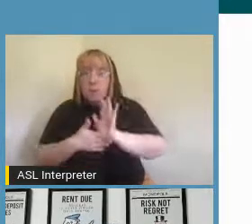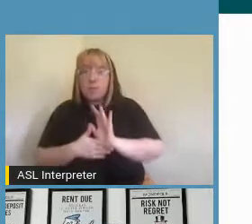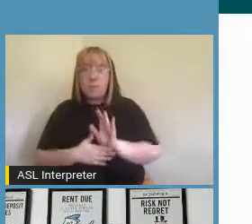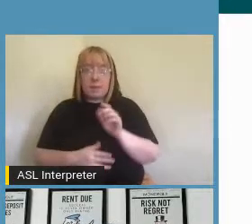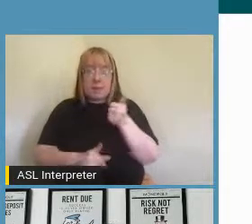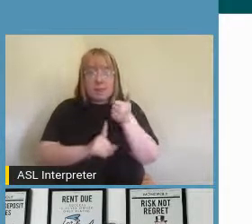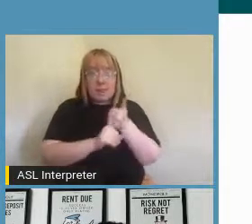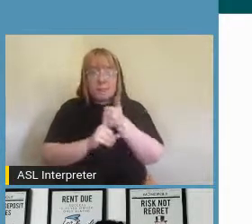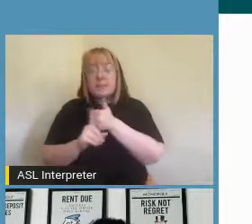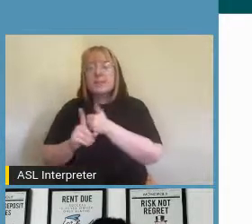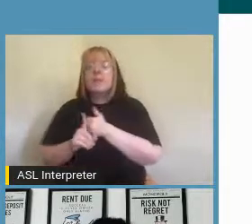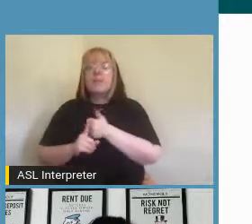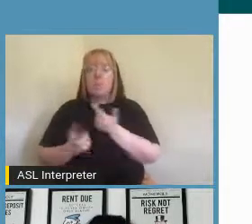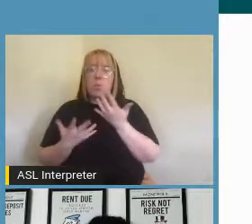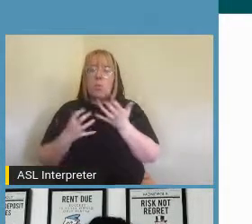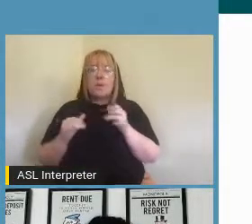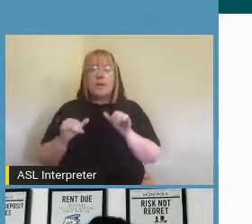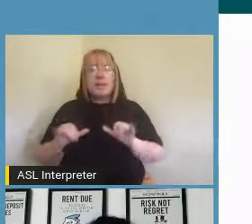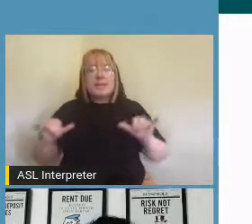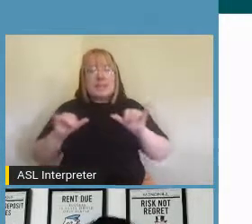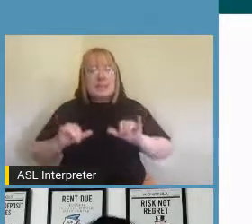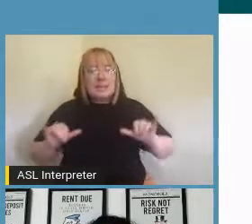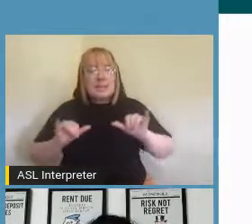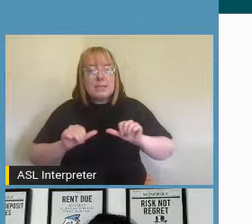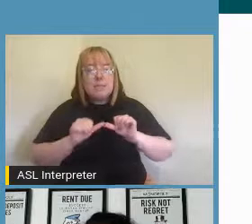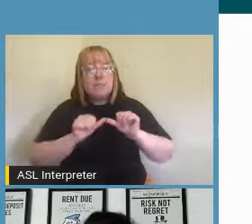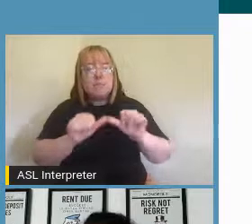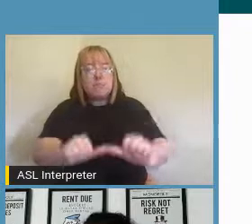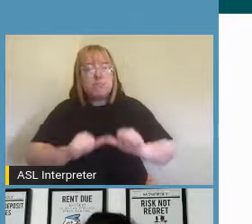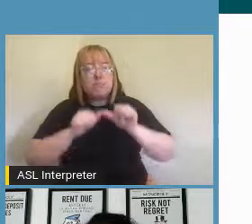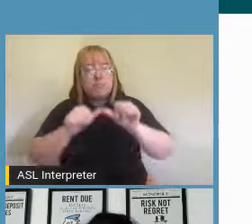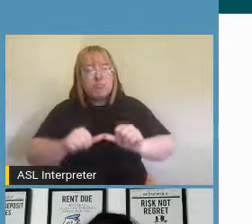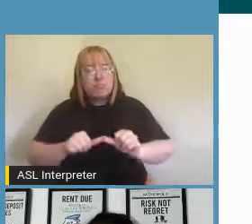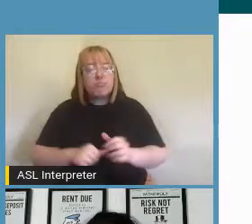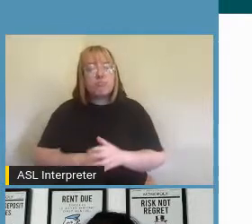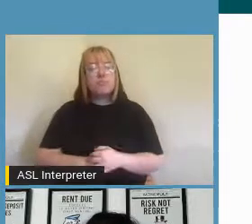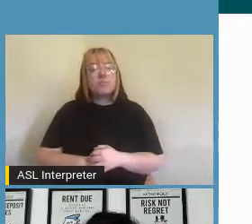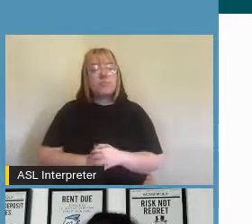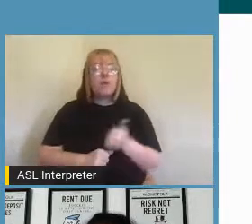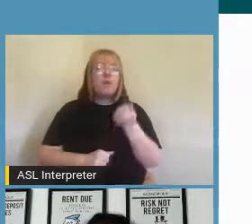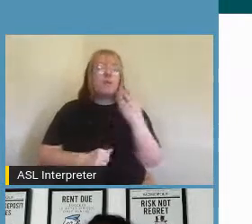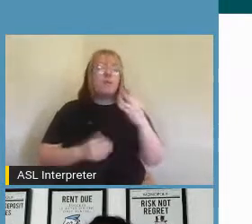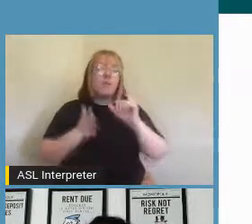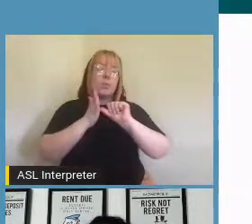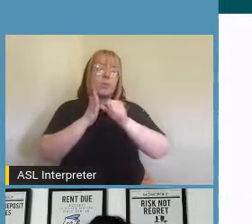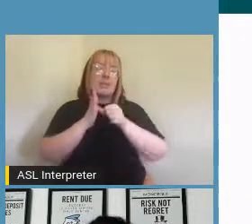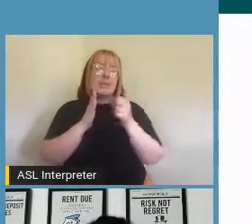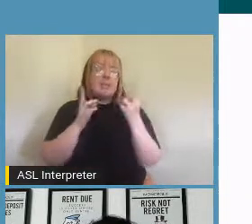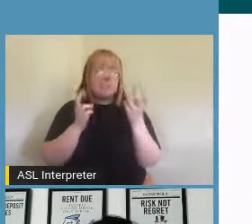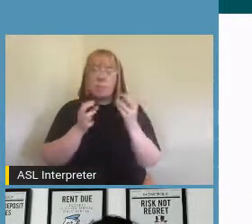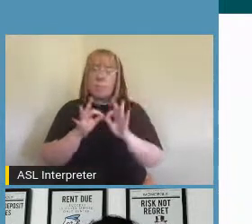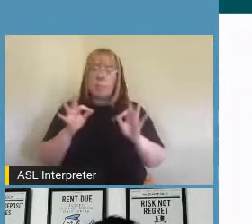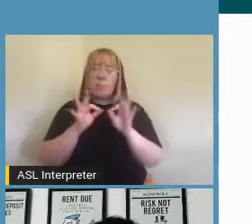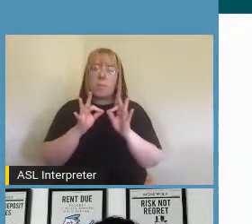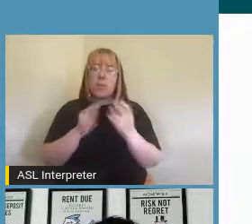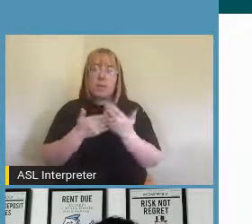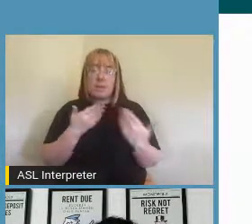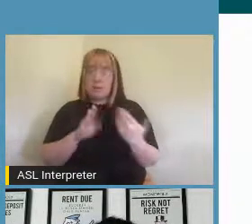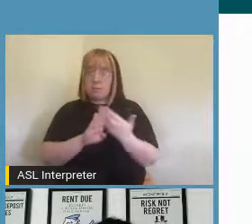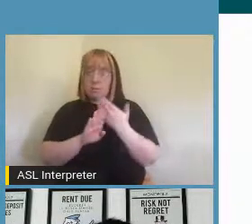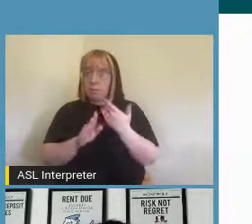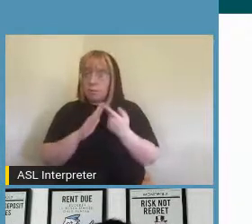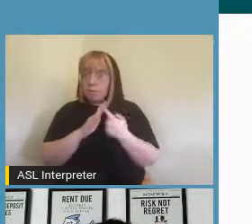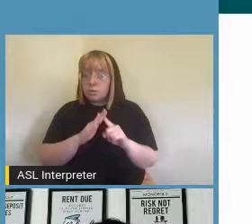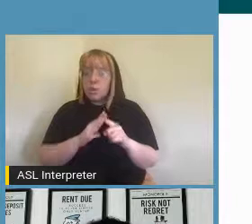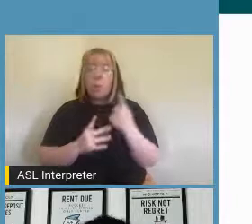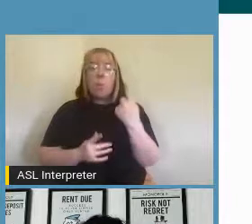some of that consistency. A couple of key tips around before you begin. So one perfect example